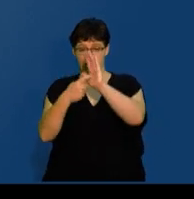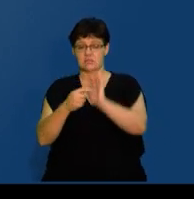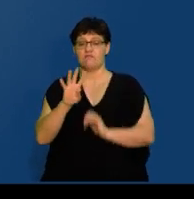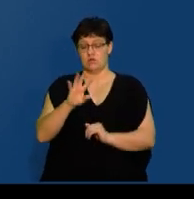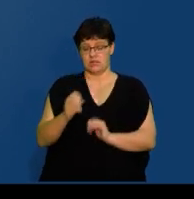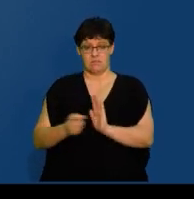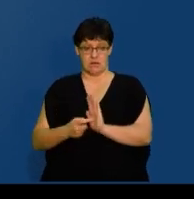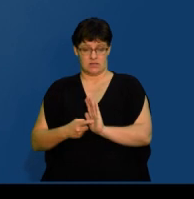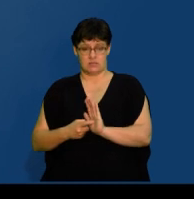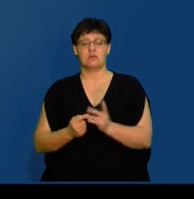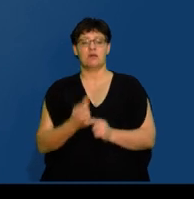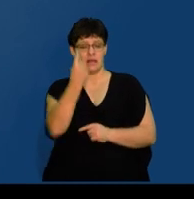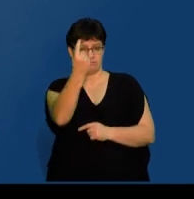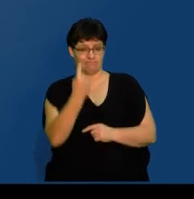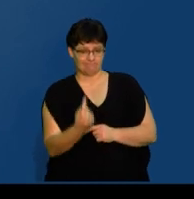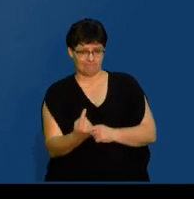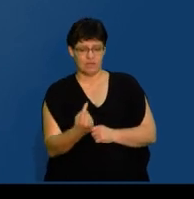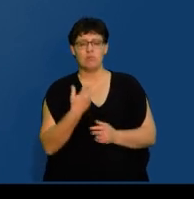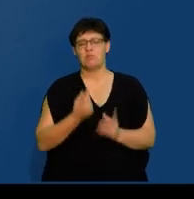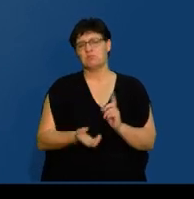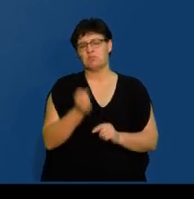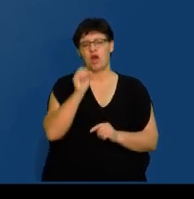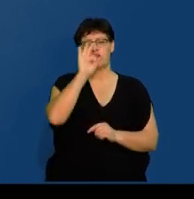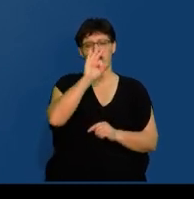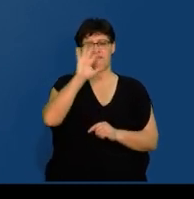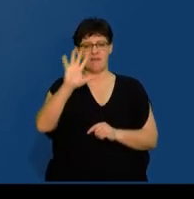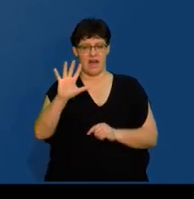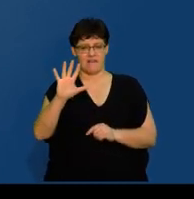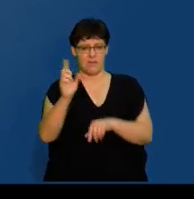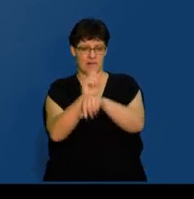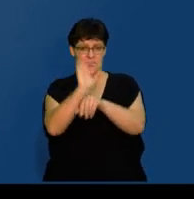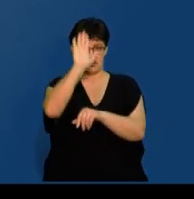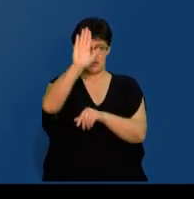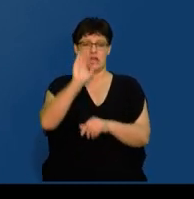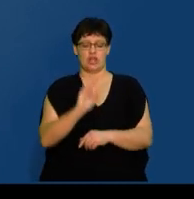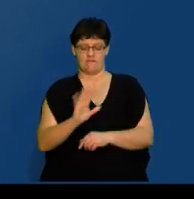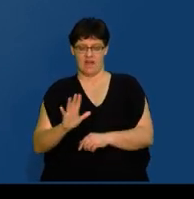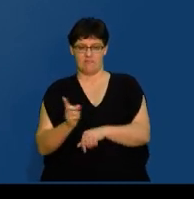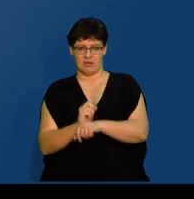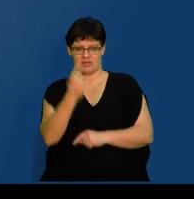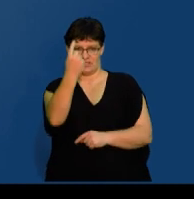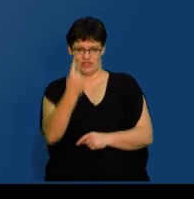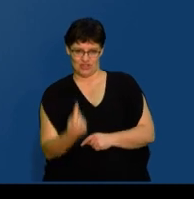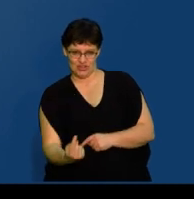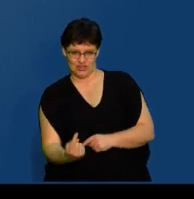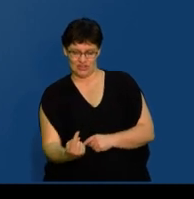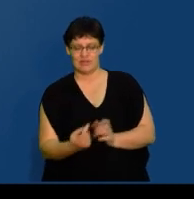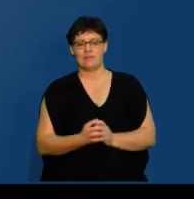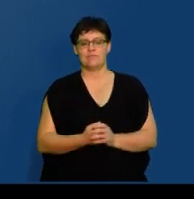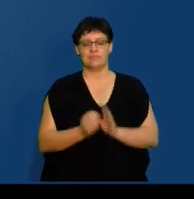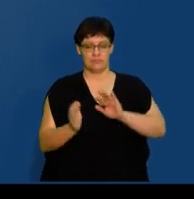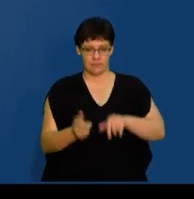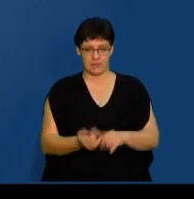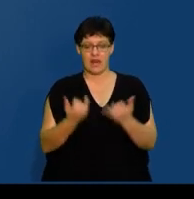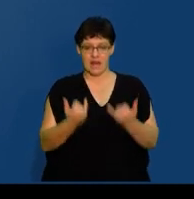these should take you approximately 35 minutes each. And having done that, you still have time